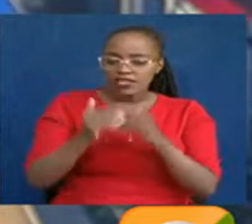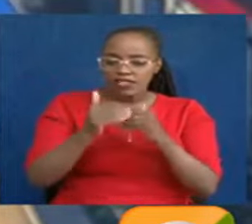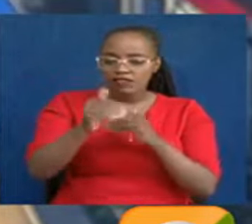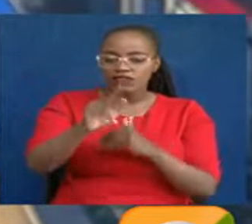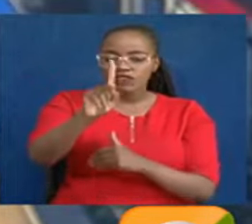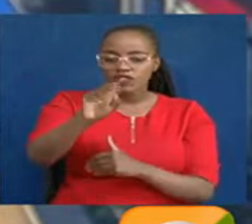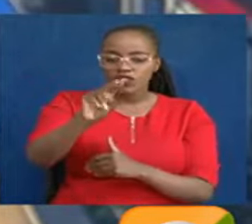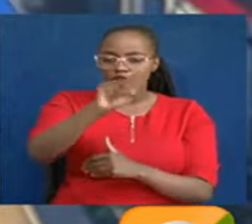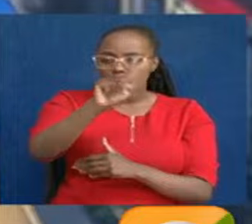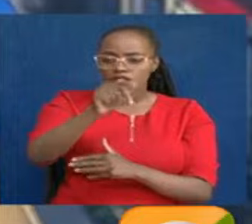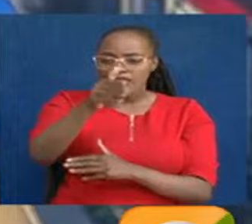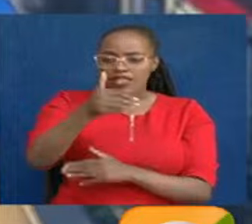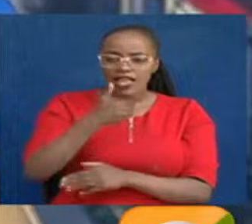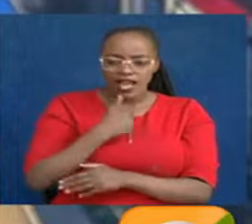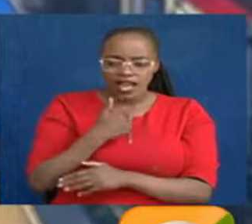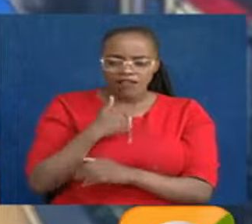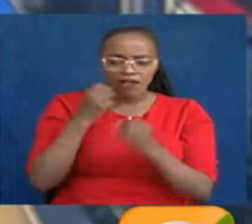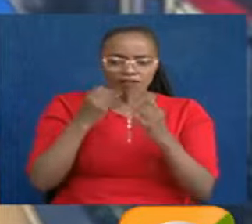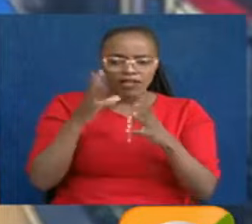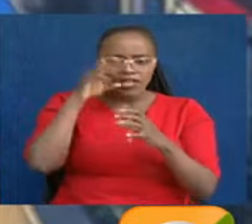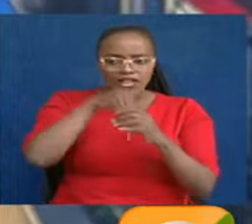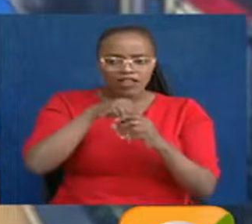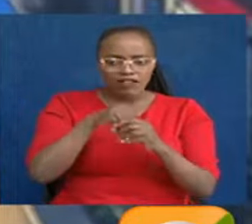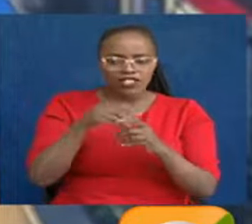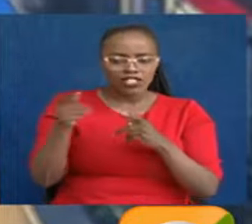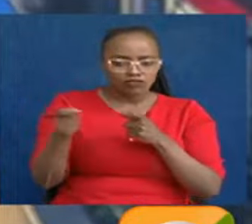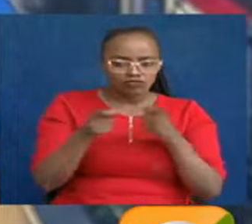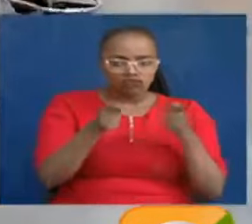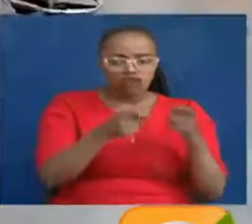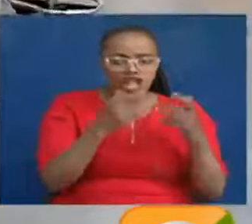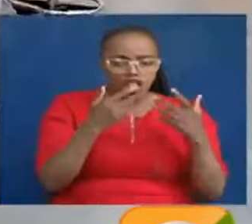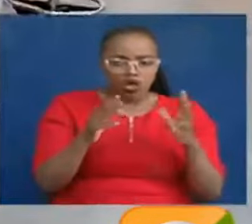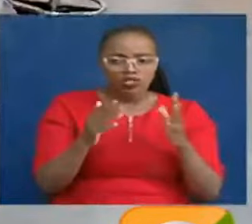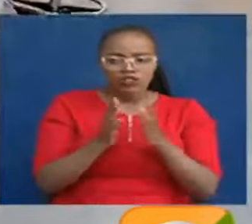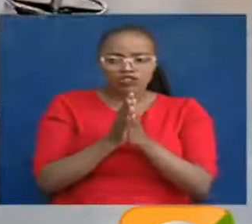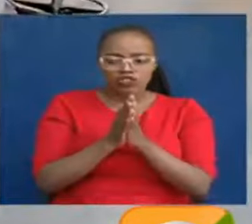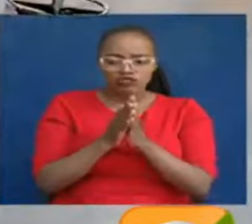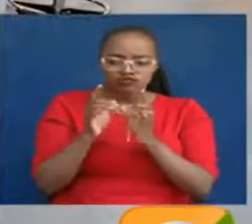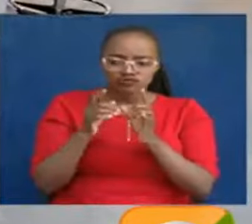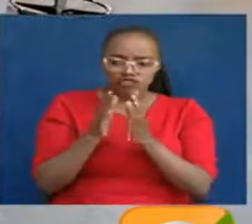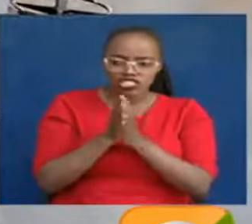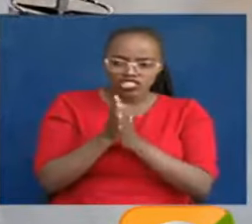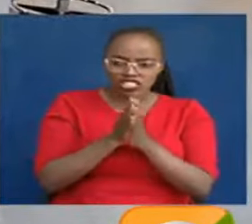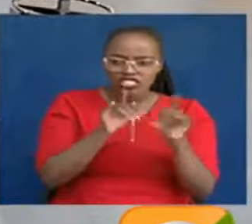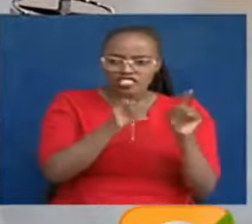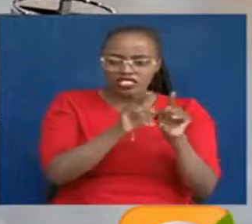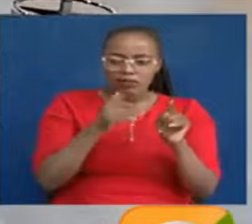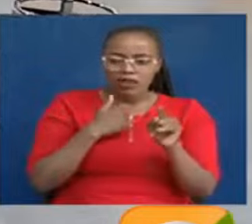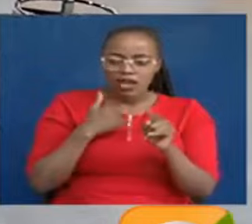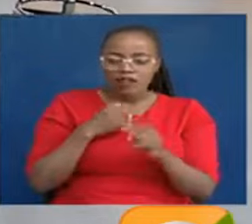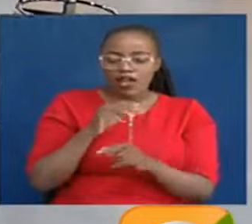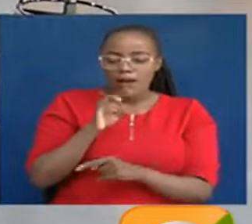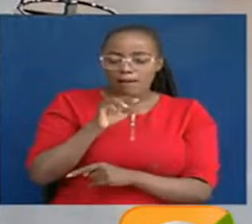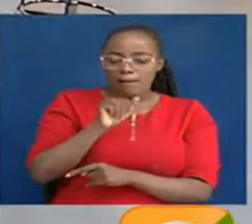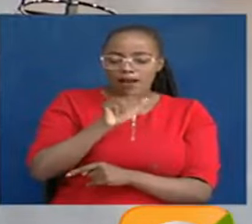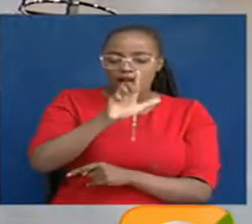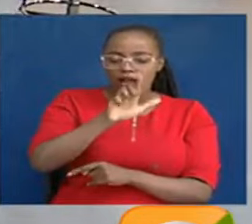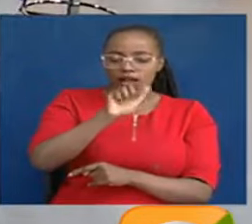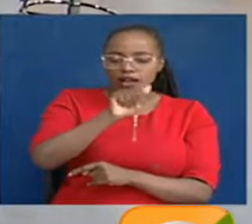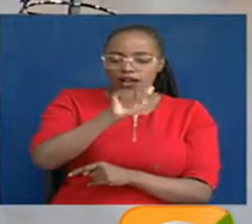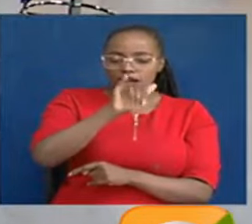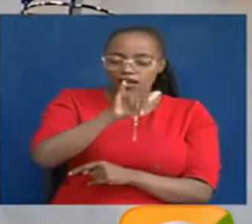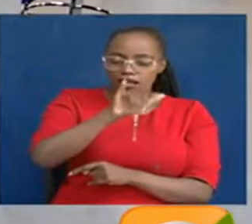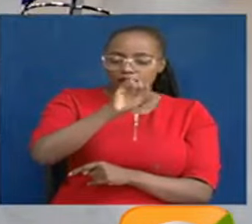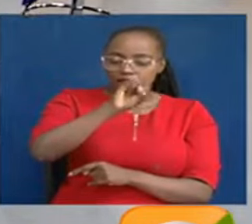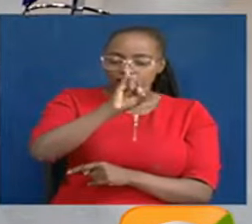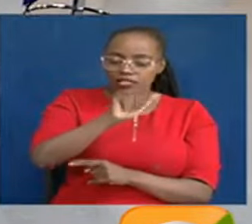has been around for a while. There's many investments attracting lots of interest from even our Malaysian friends. What can we